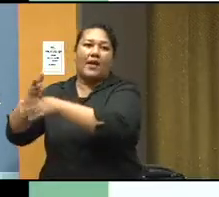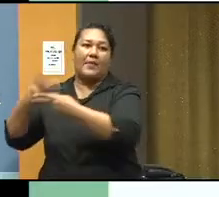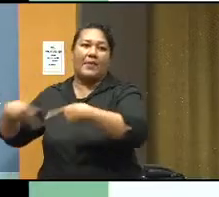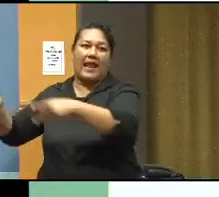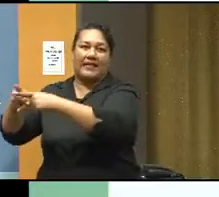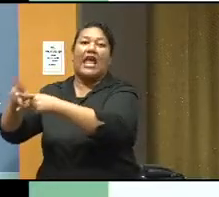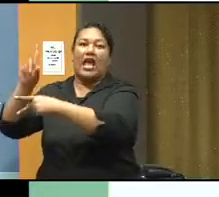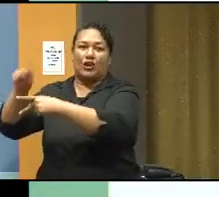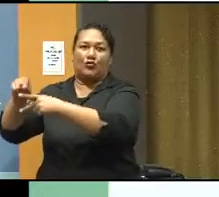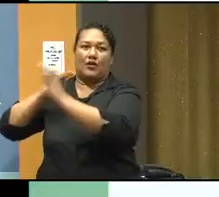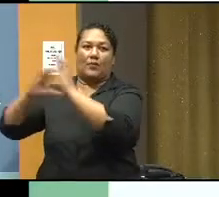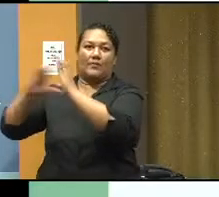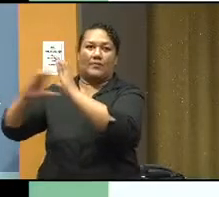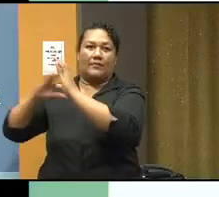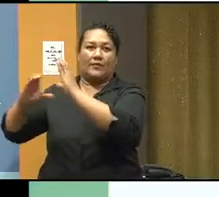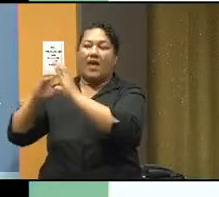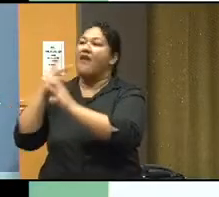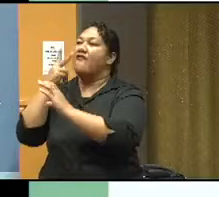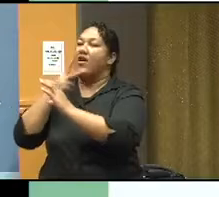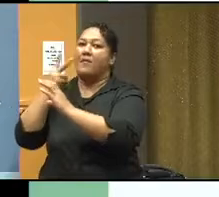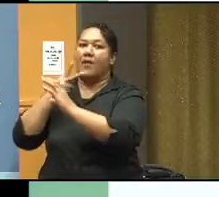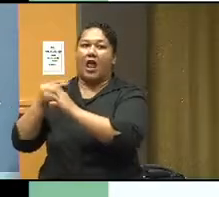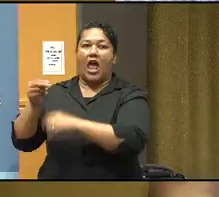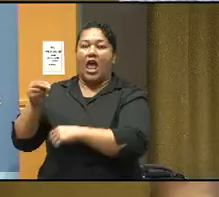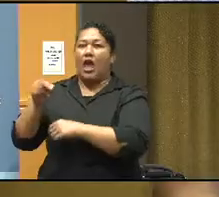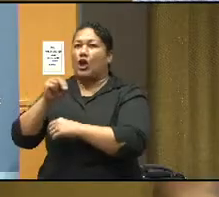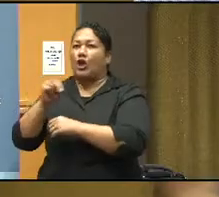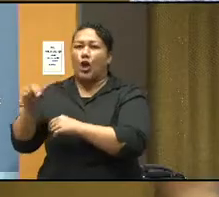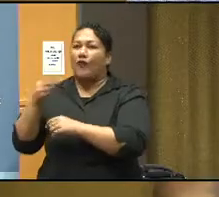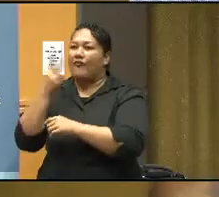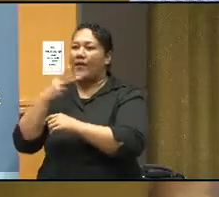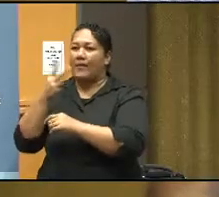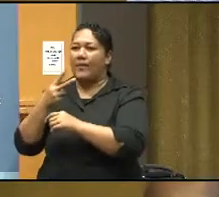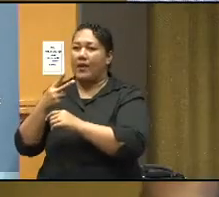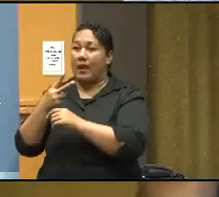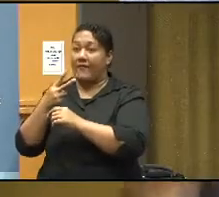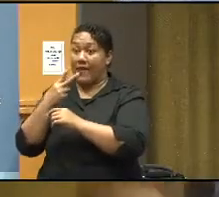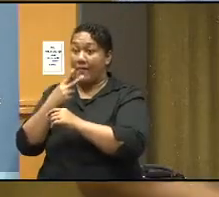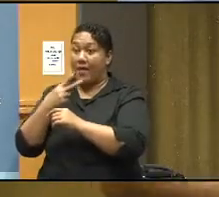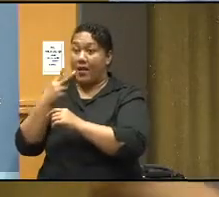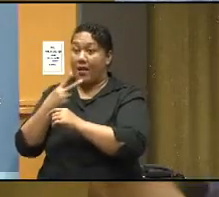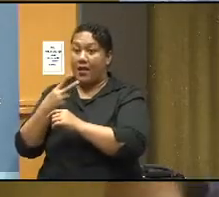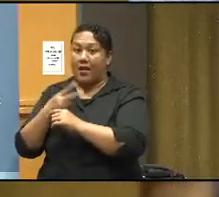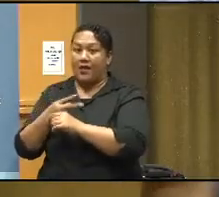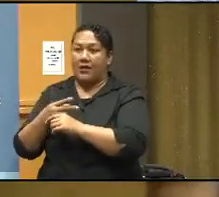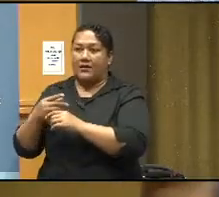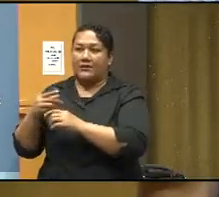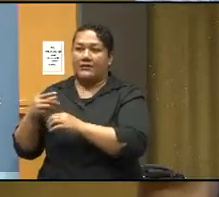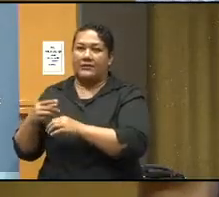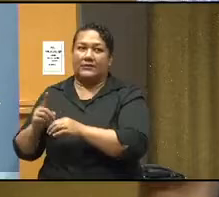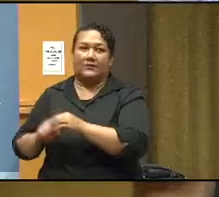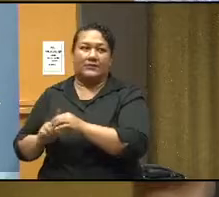students developed a very good verbal, non-verbal cues. They have to understand how things work. A